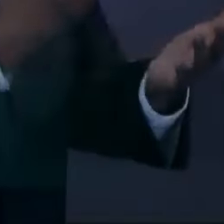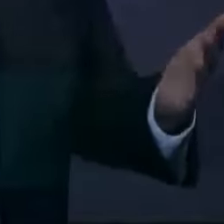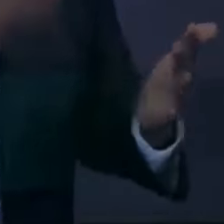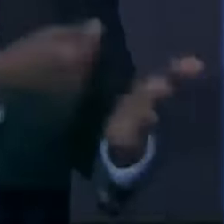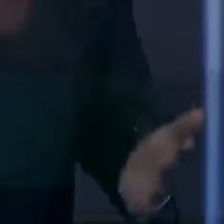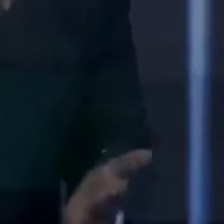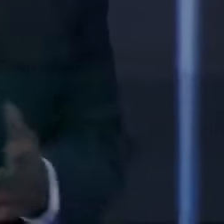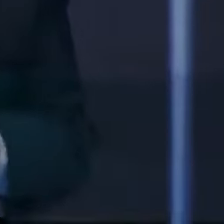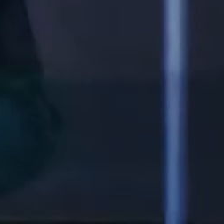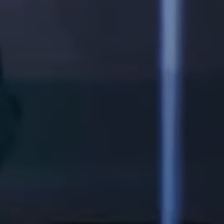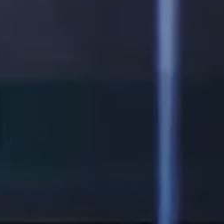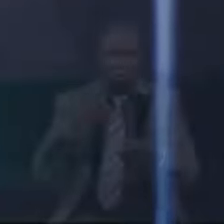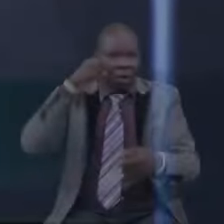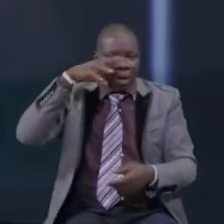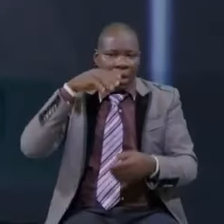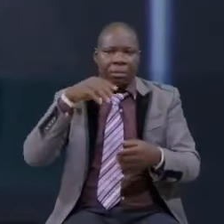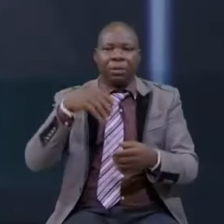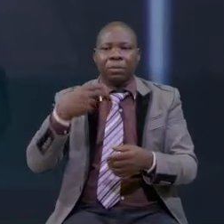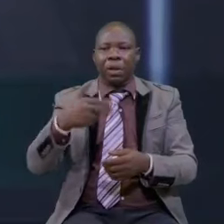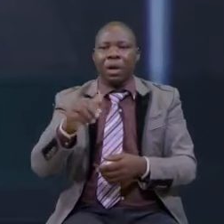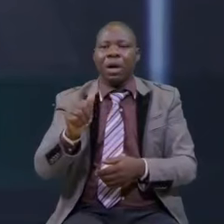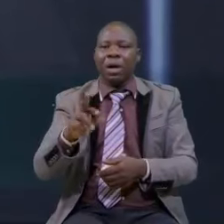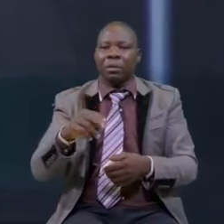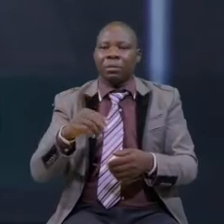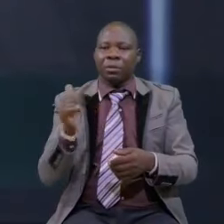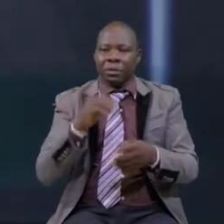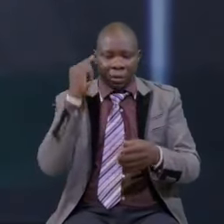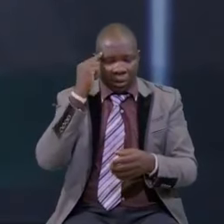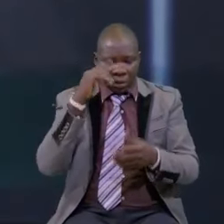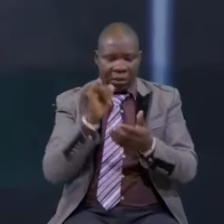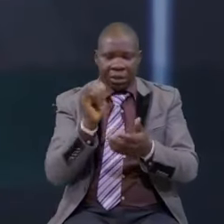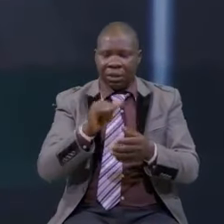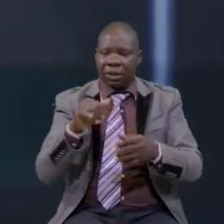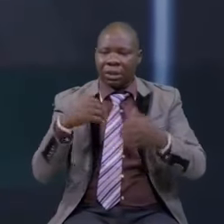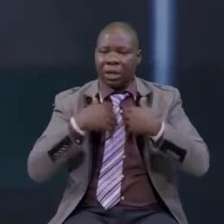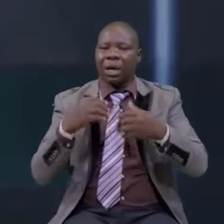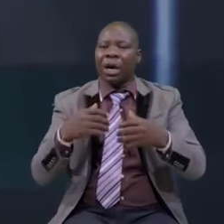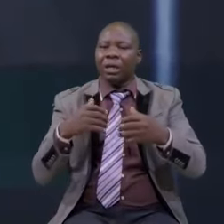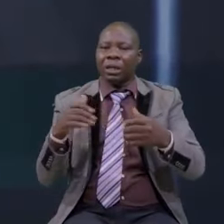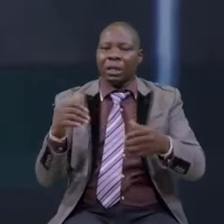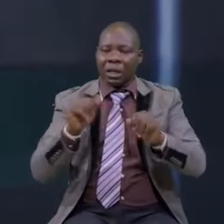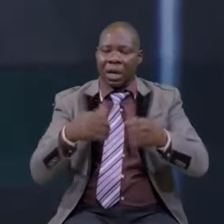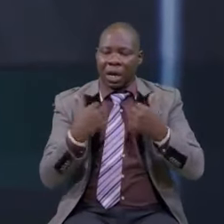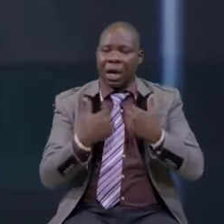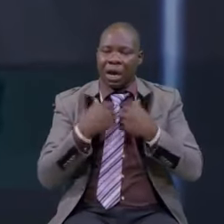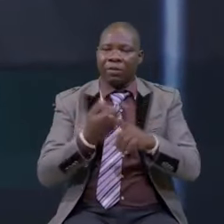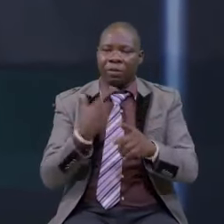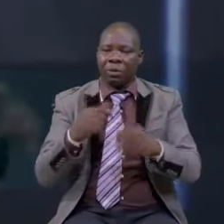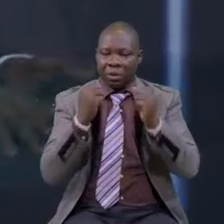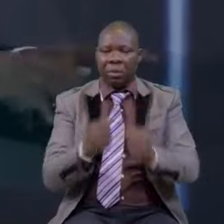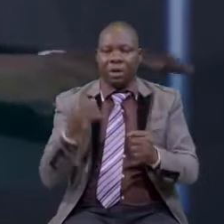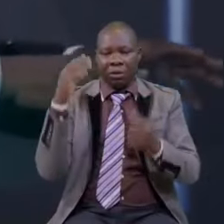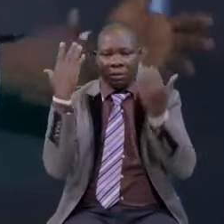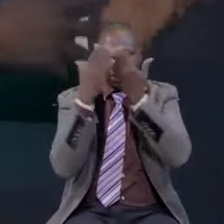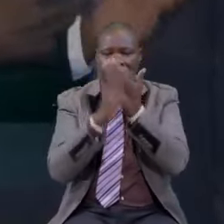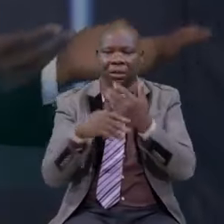to have the things they might have only from the powers of darkness. They are baptized in water as infants,